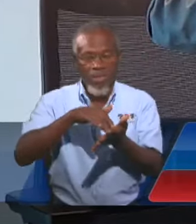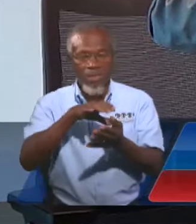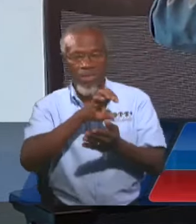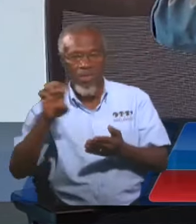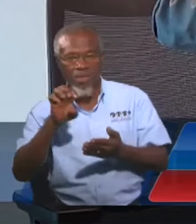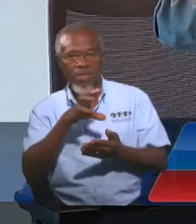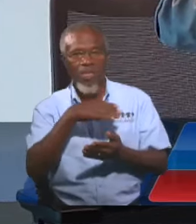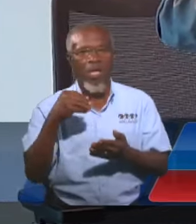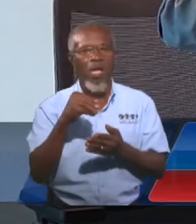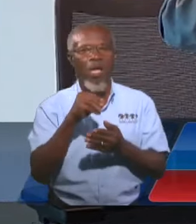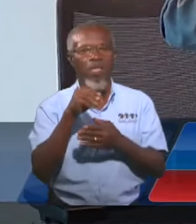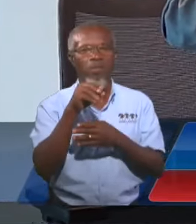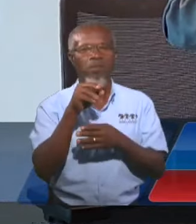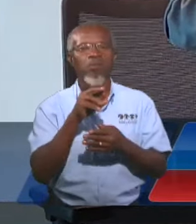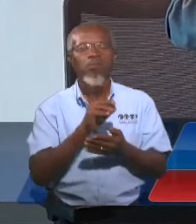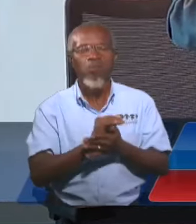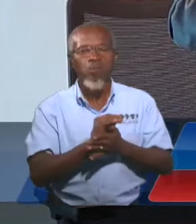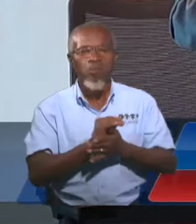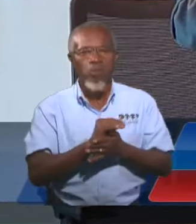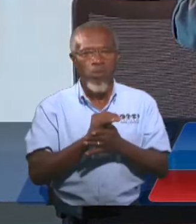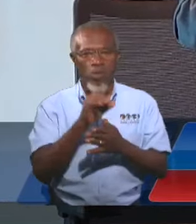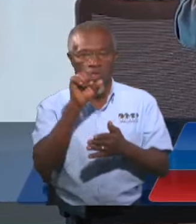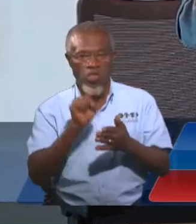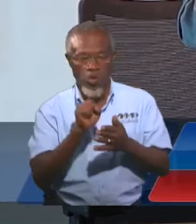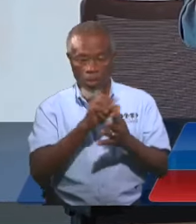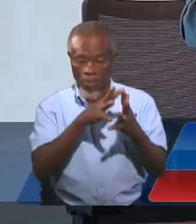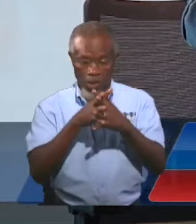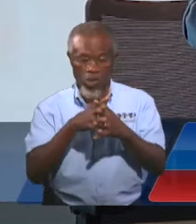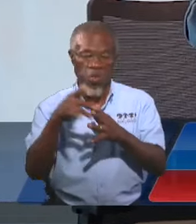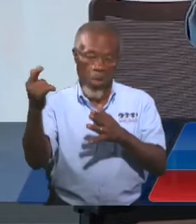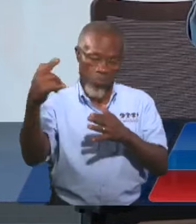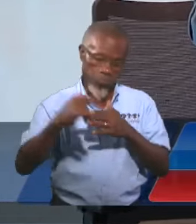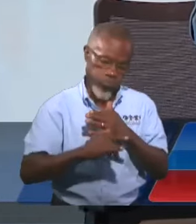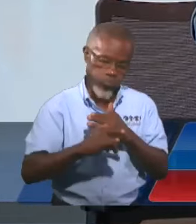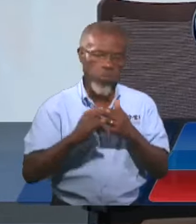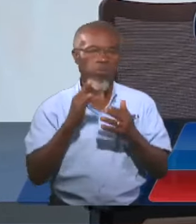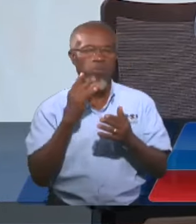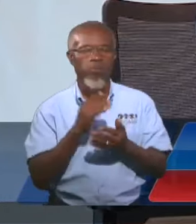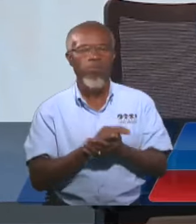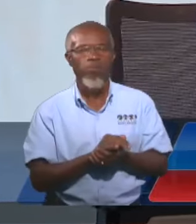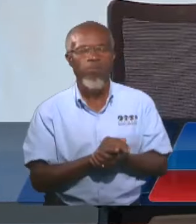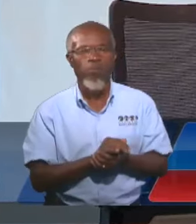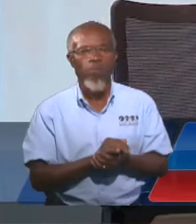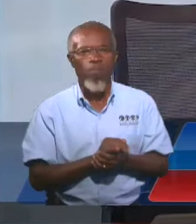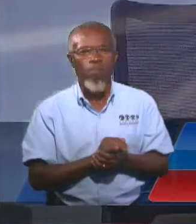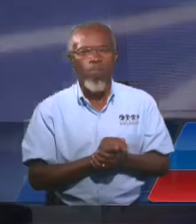America, and greater efficiency and convenient air travel options for passengers and cargo.